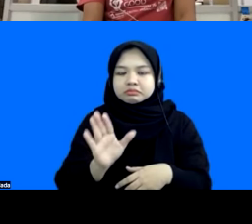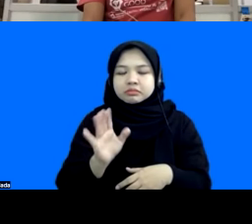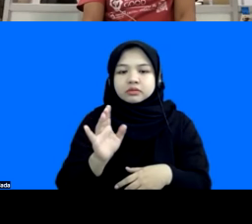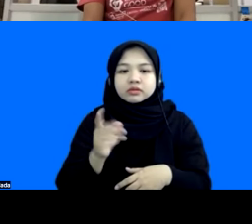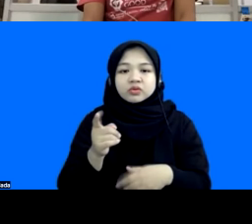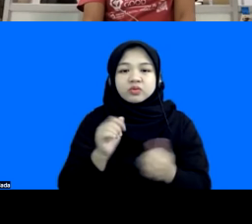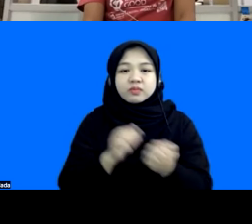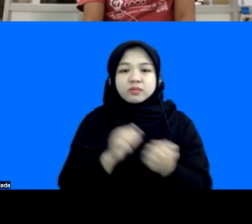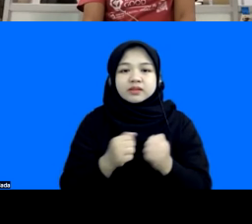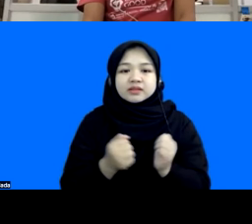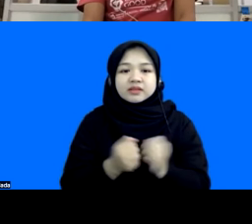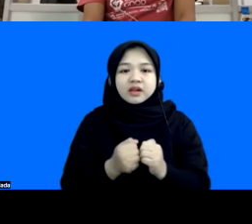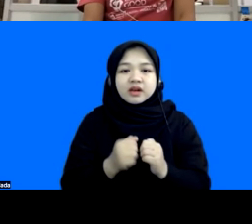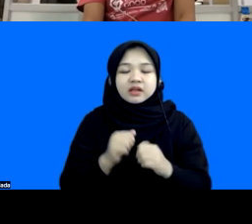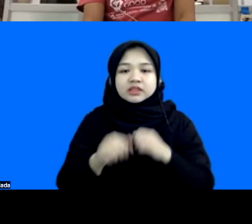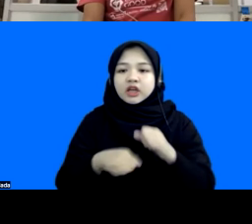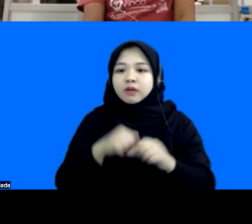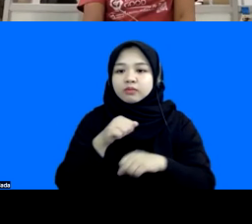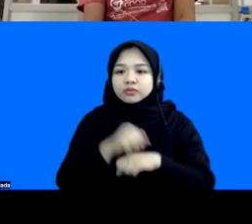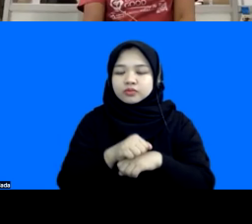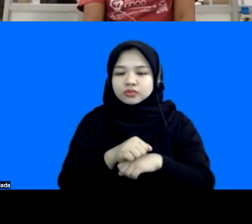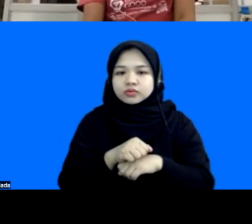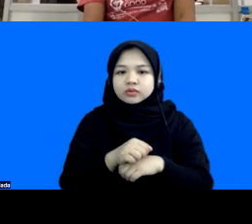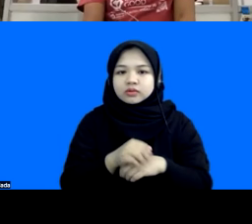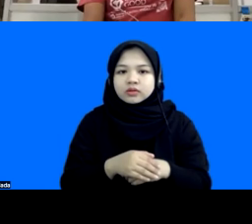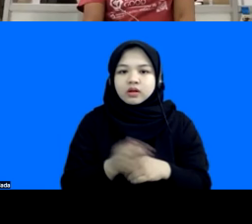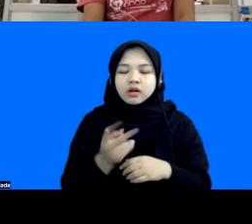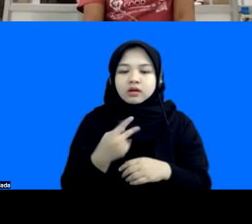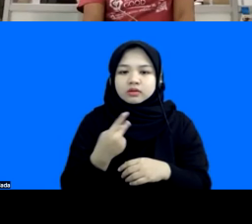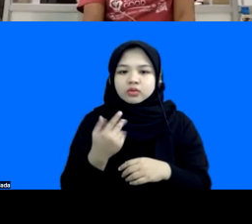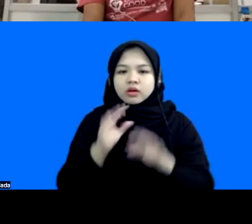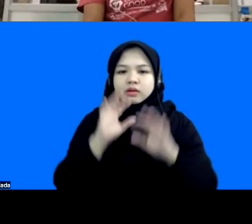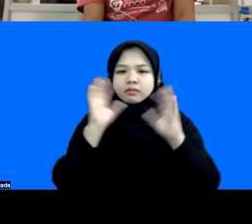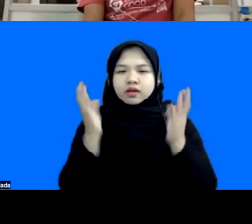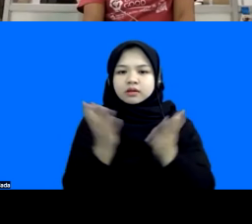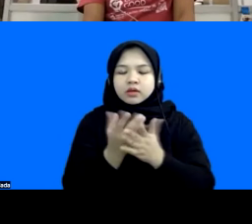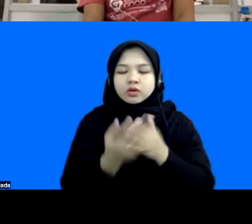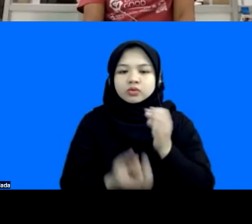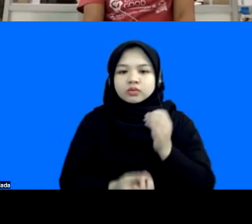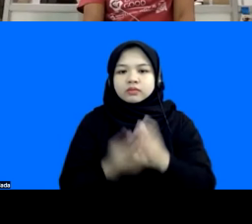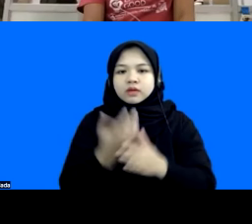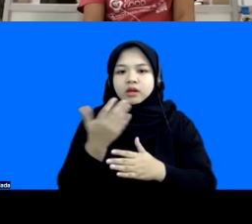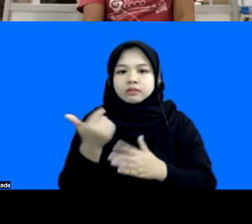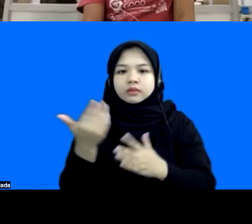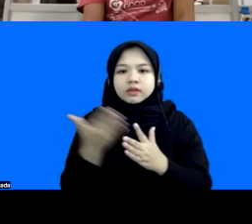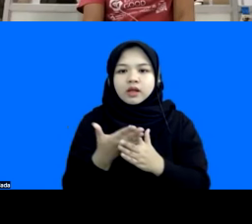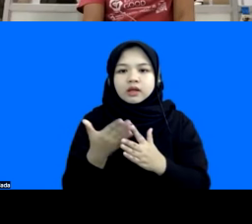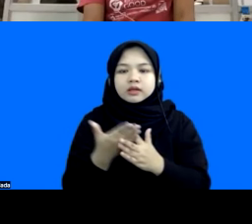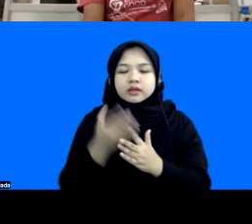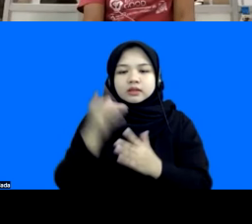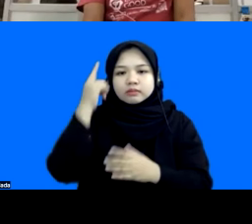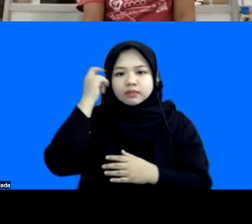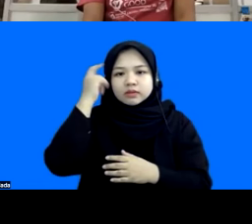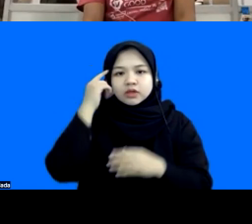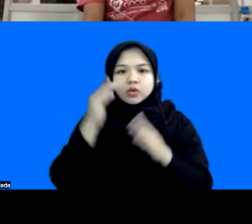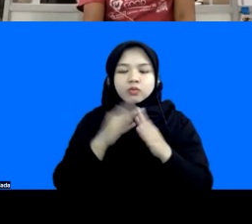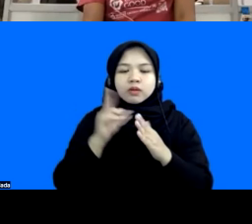We have the adequate resources put in place to access learning from home through laptops and technology and